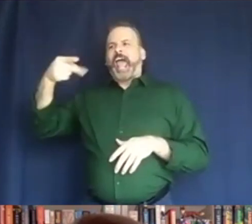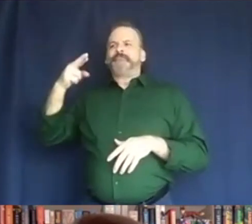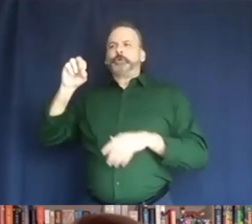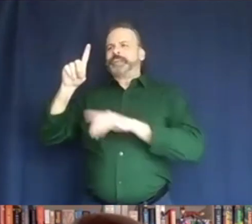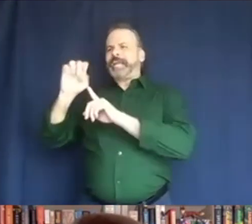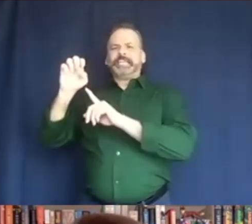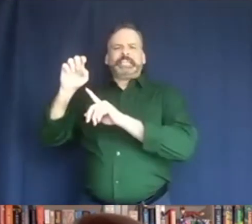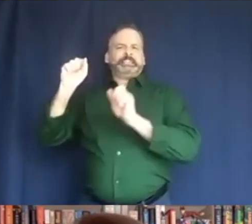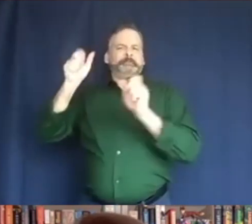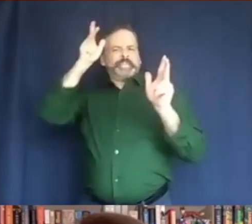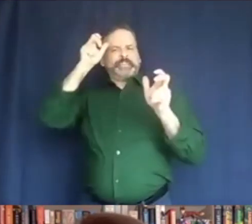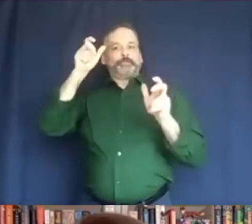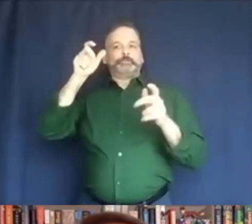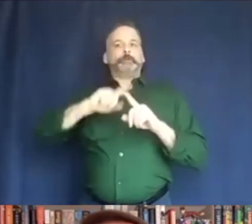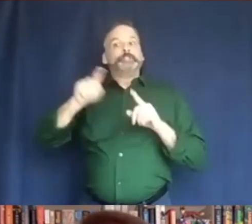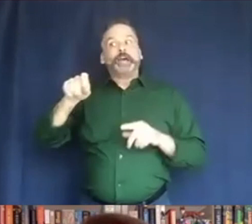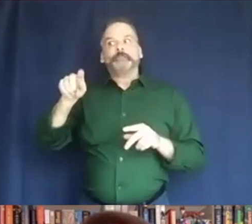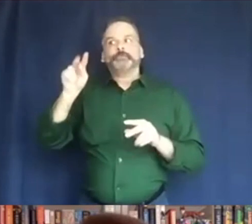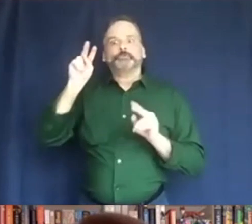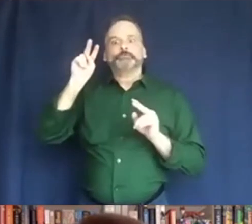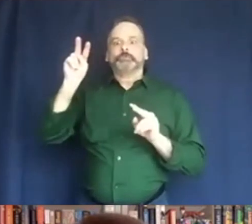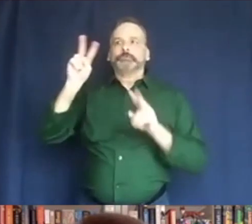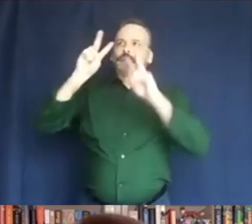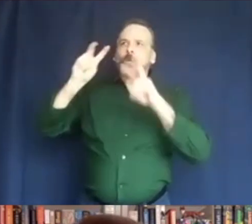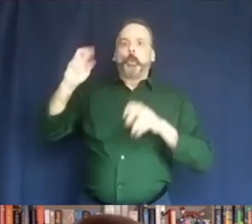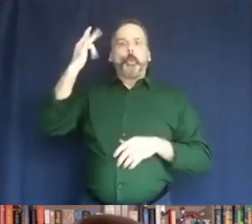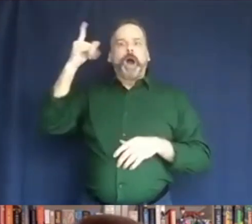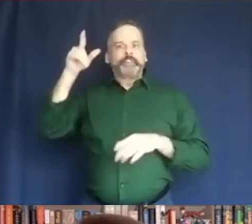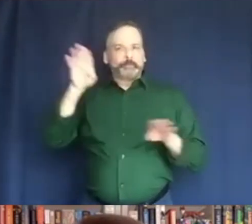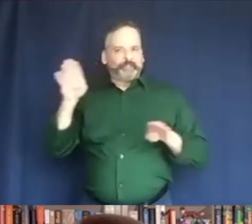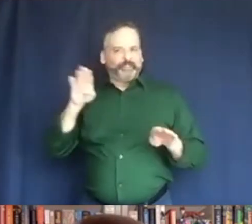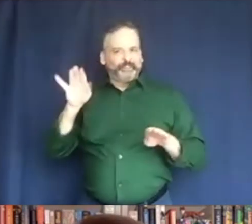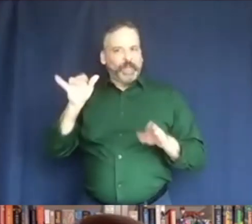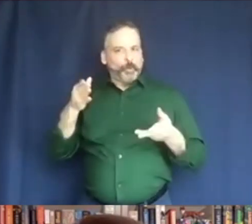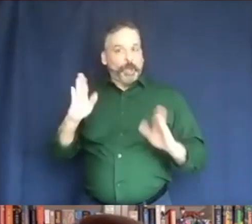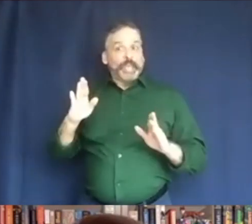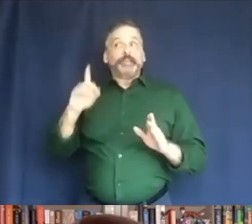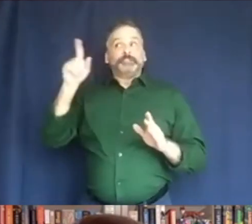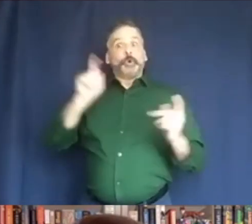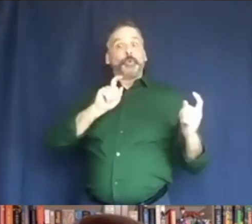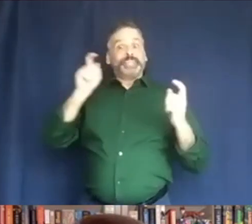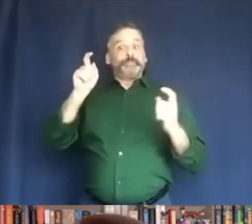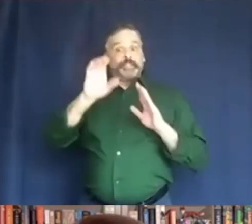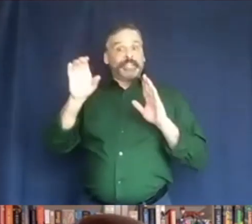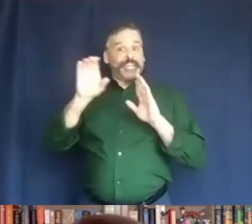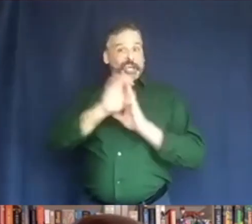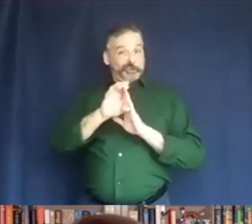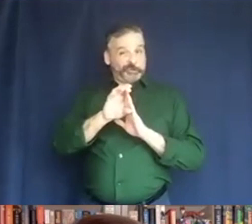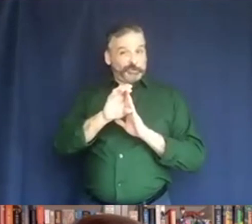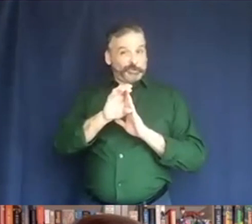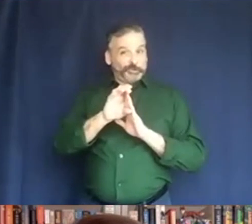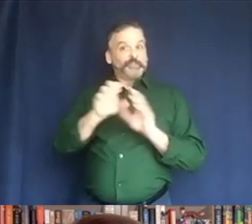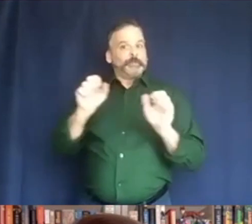but you have to look at why they act that way. So by giving these characters the capability of telling the story from how they see